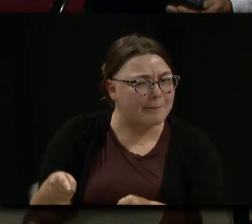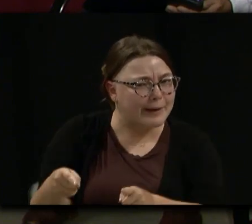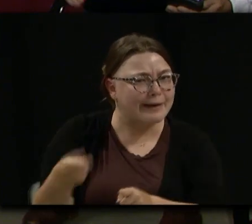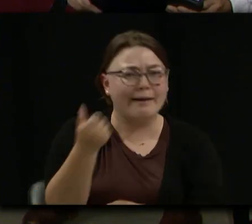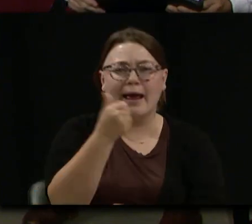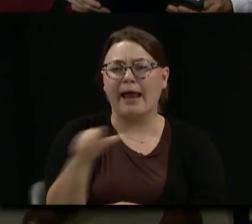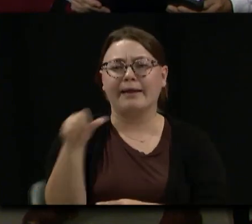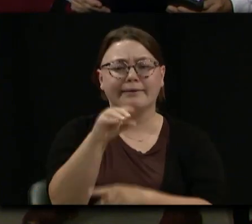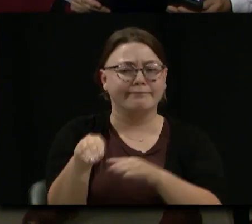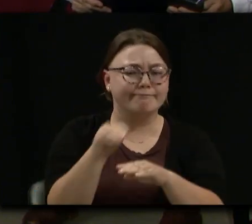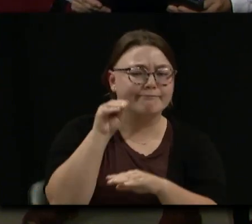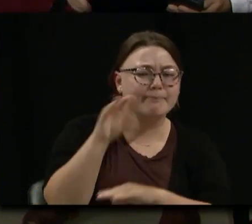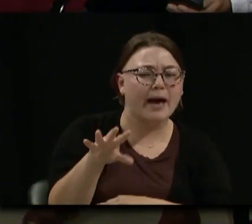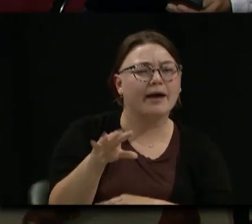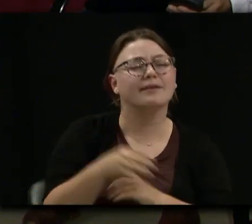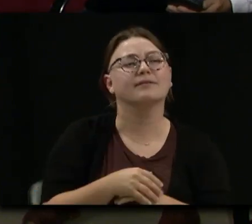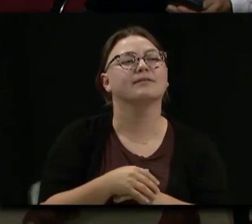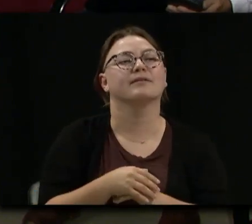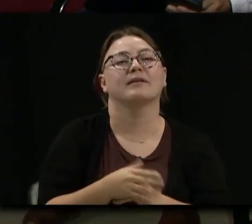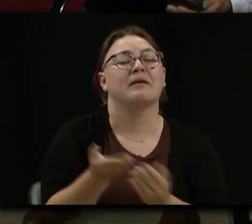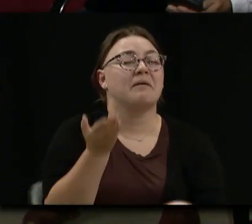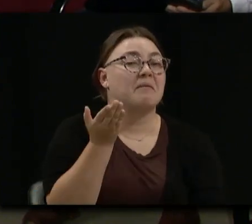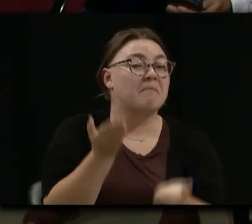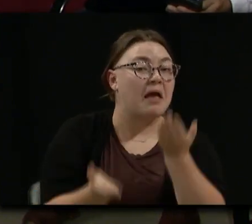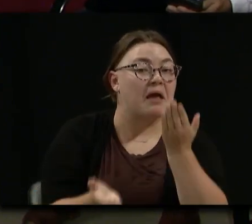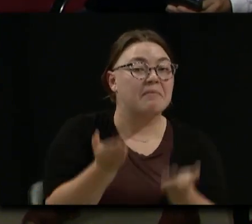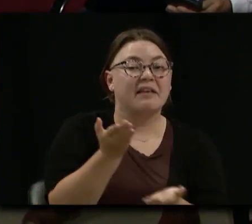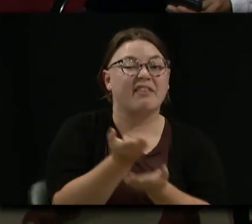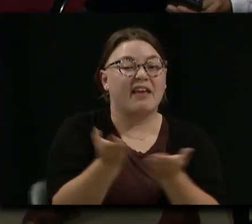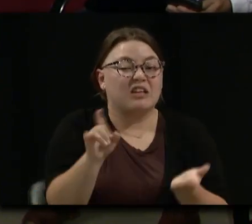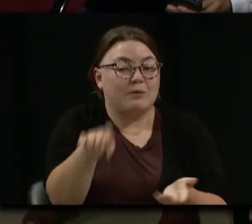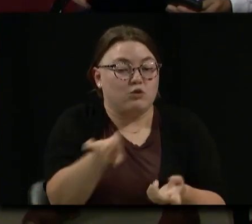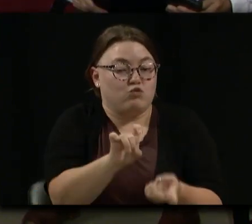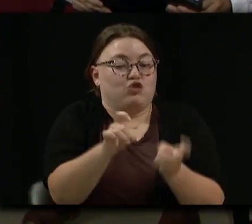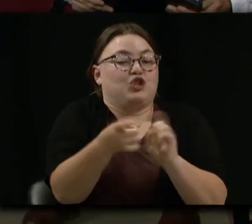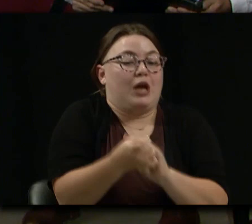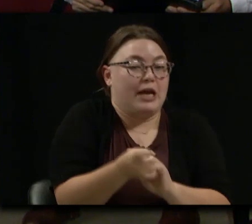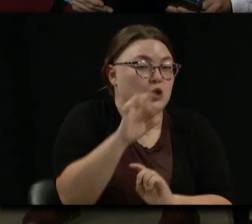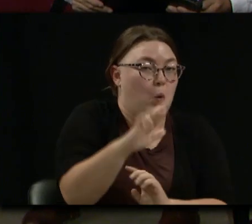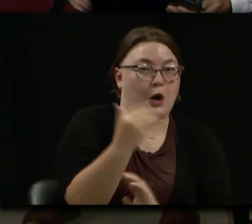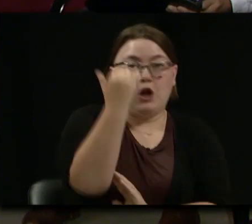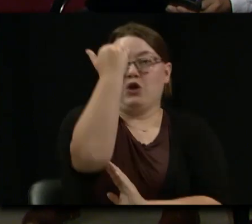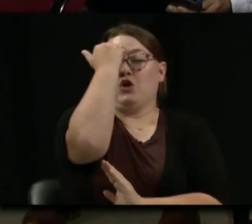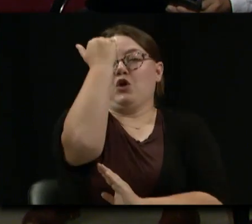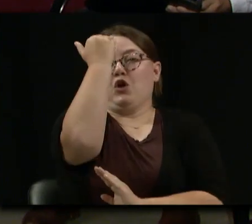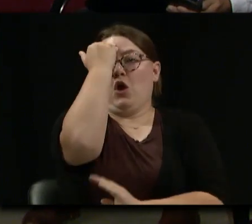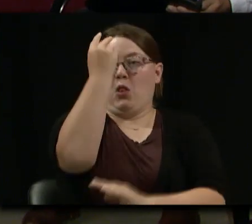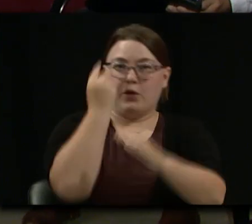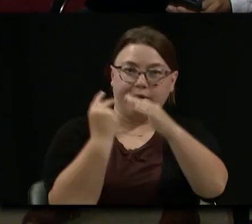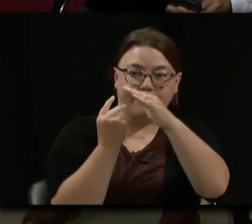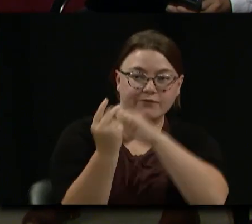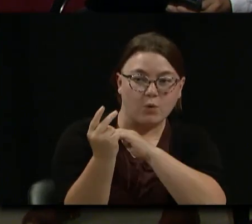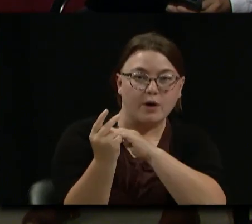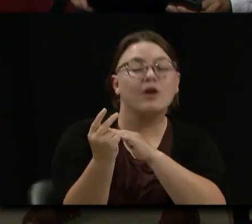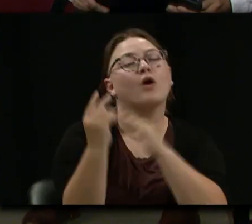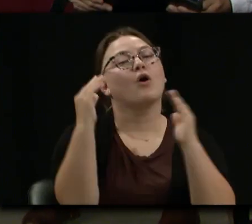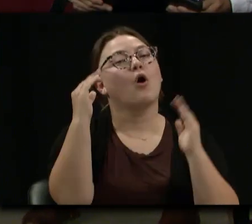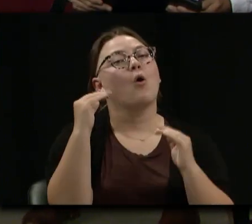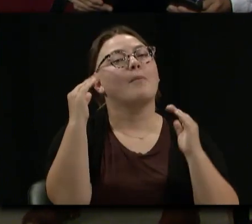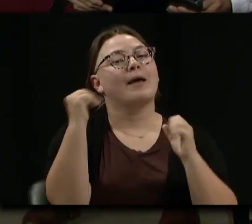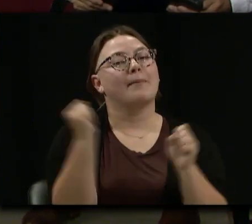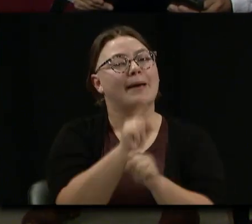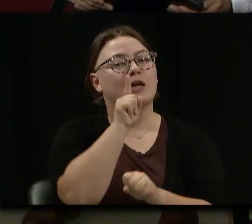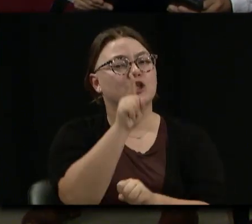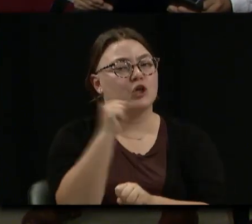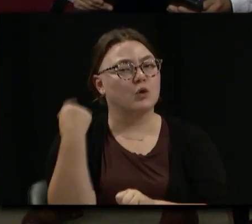that had? What changes maybe do we need to make sure that we're aware of? And that way, hopefully, helping people to participate